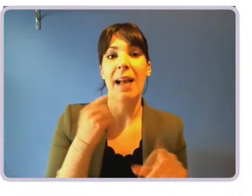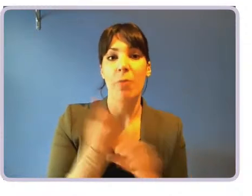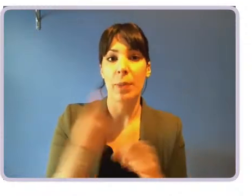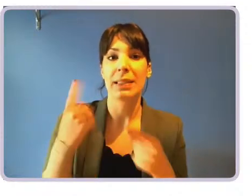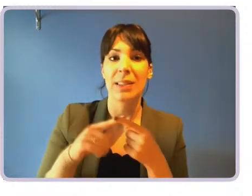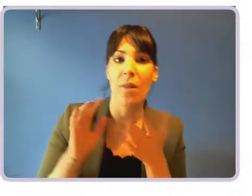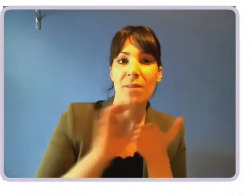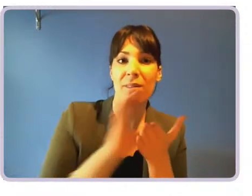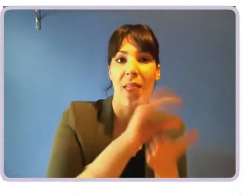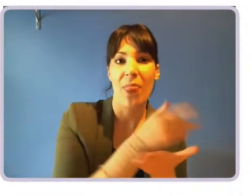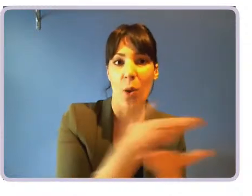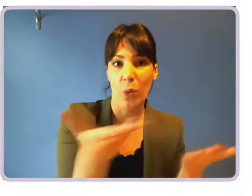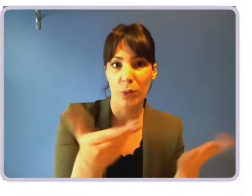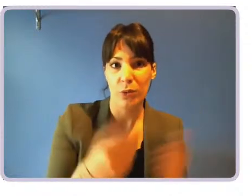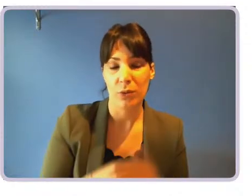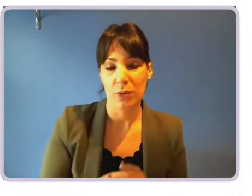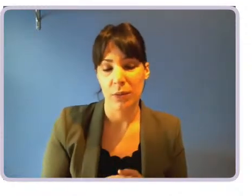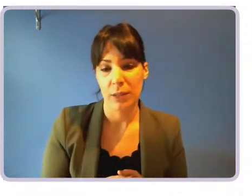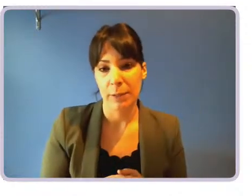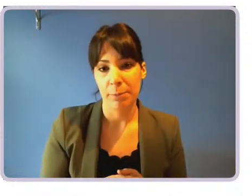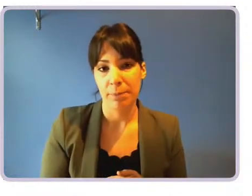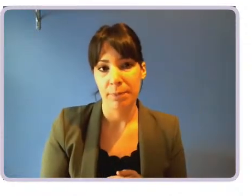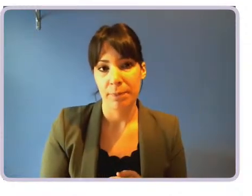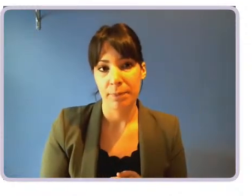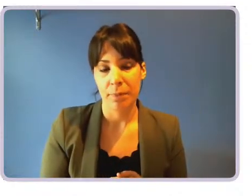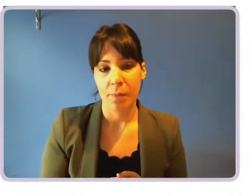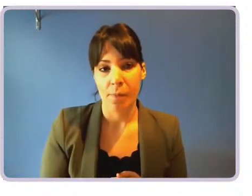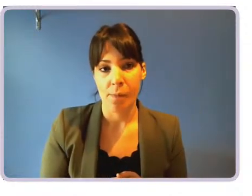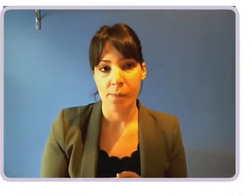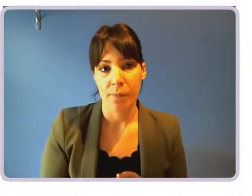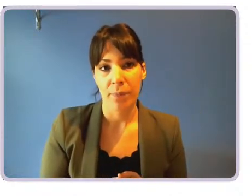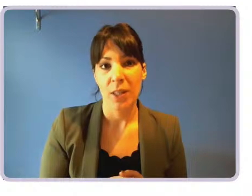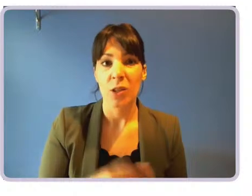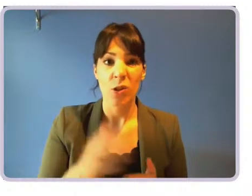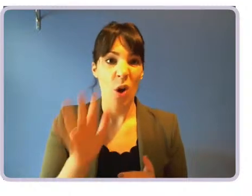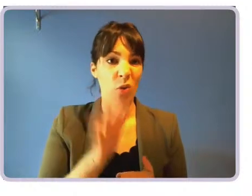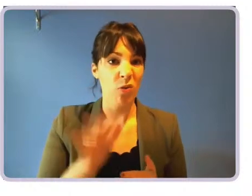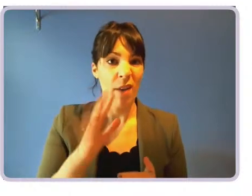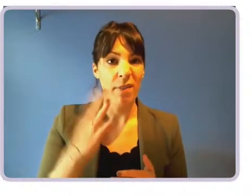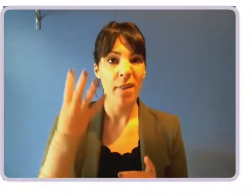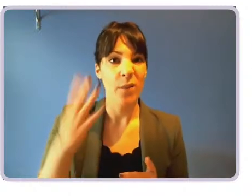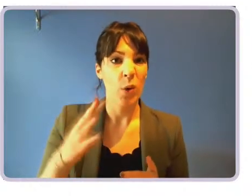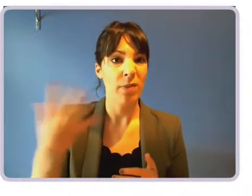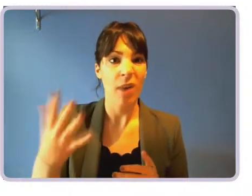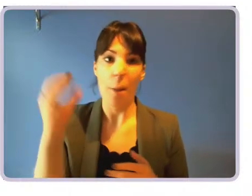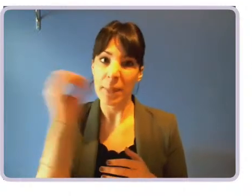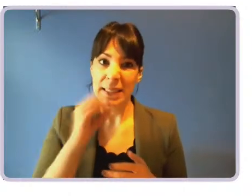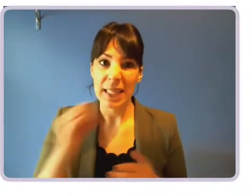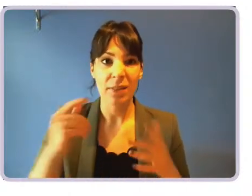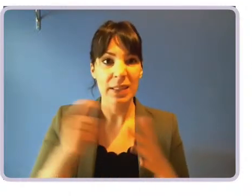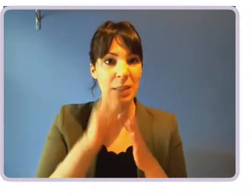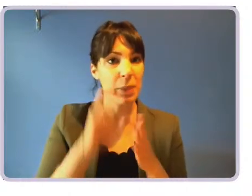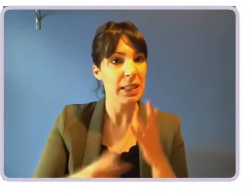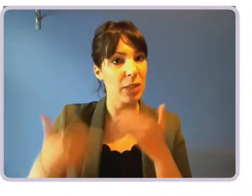kind, which is about 45% of disability residential services in Victoria.